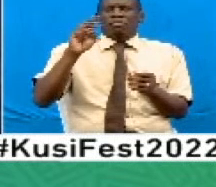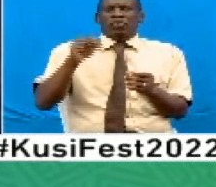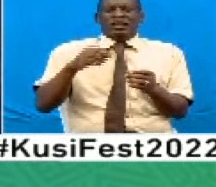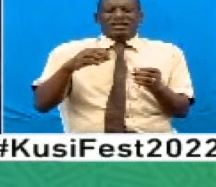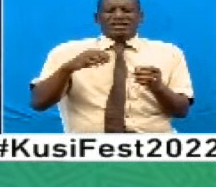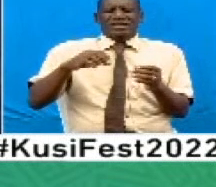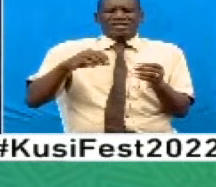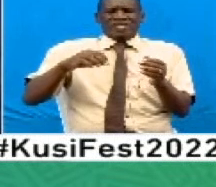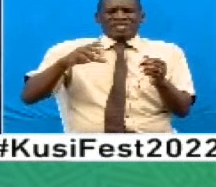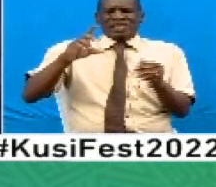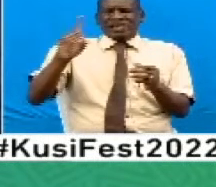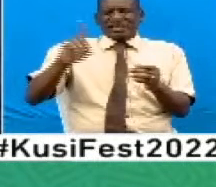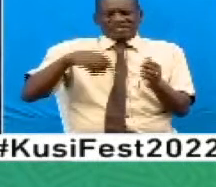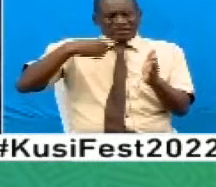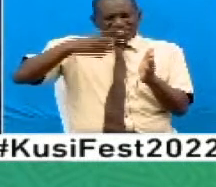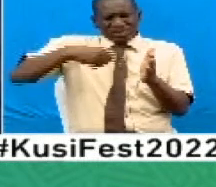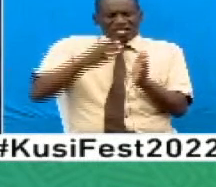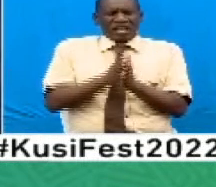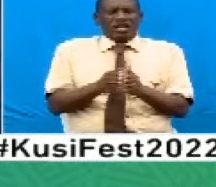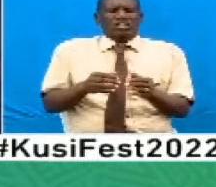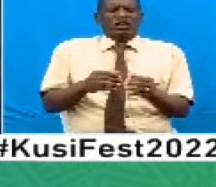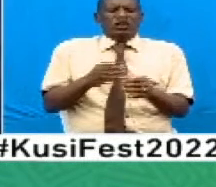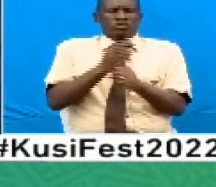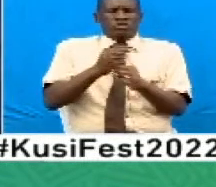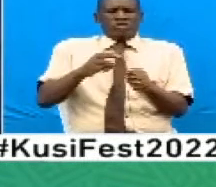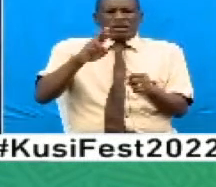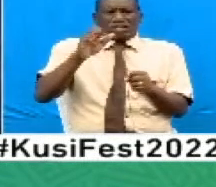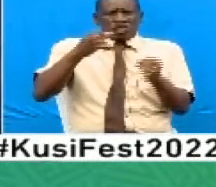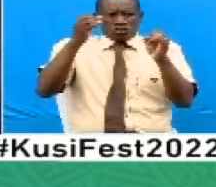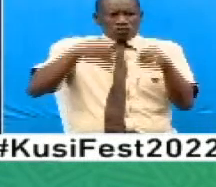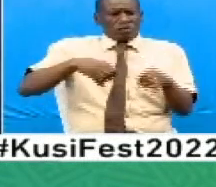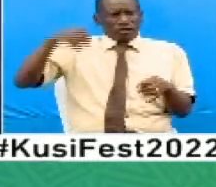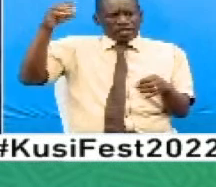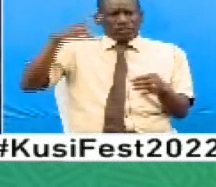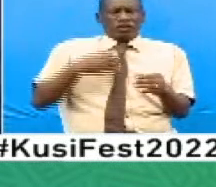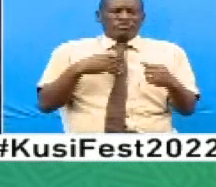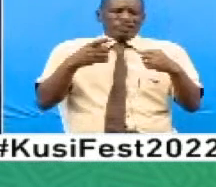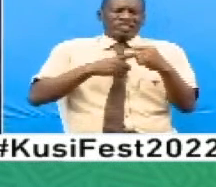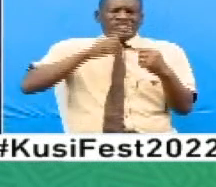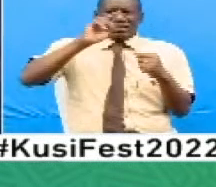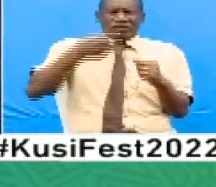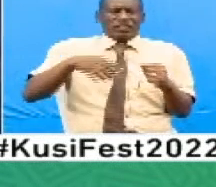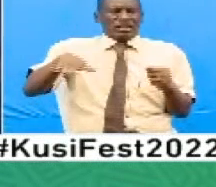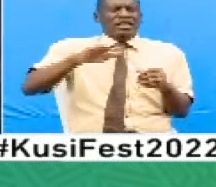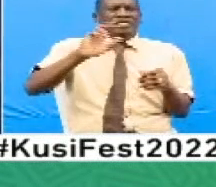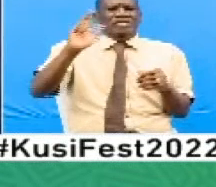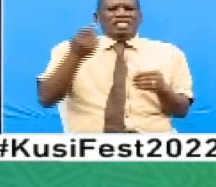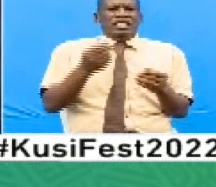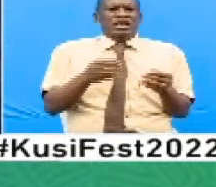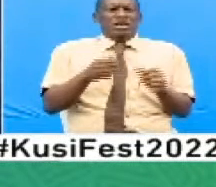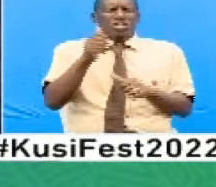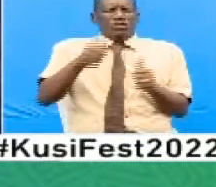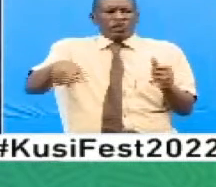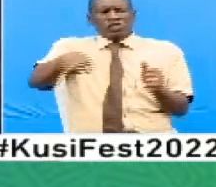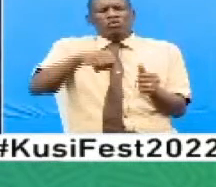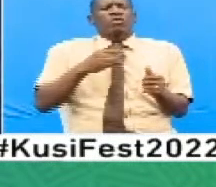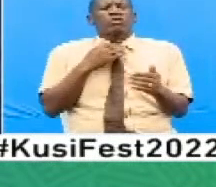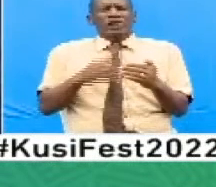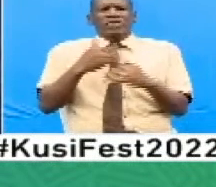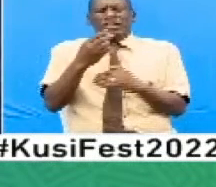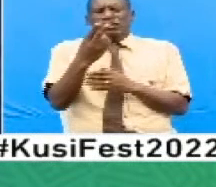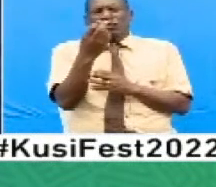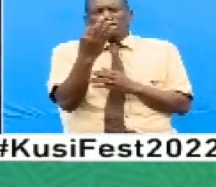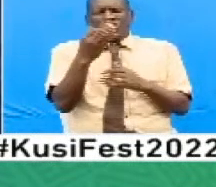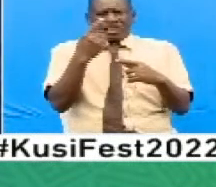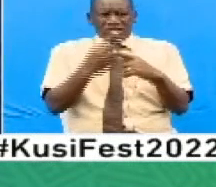including the use of renewable energy. We have about 6,000 sites in Kenya. We intend that in the next